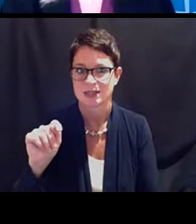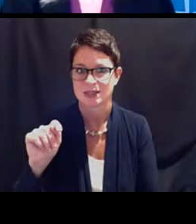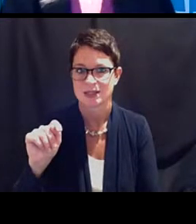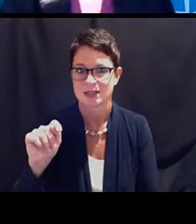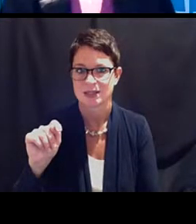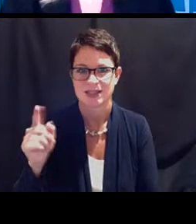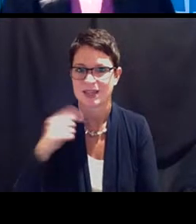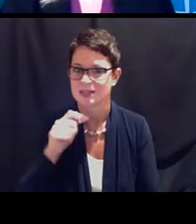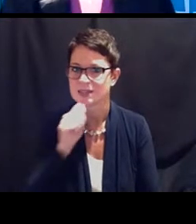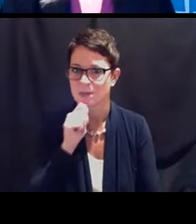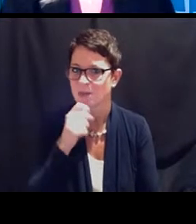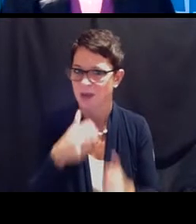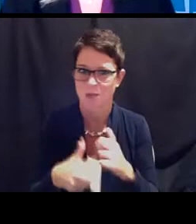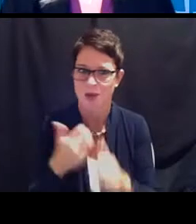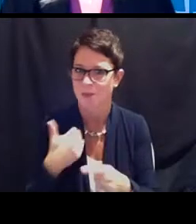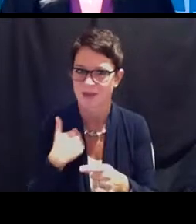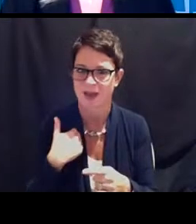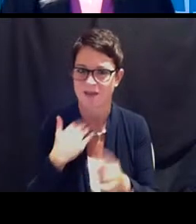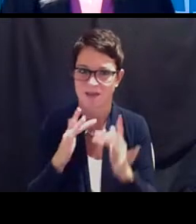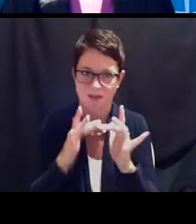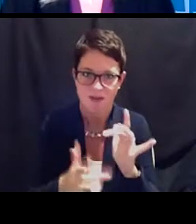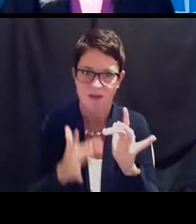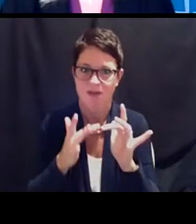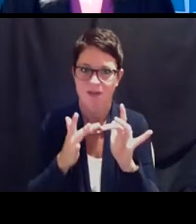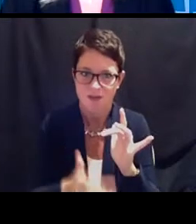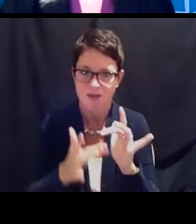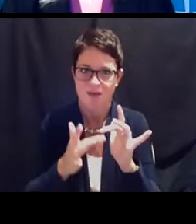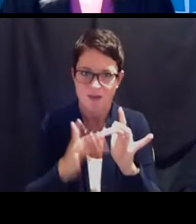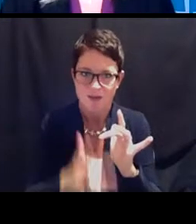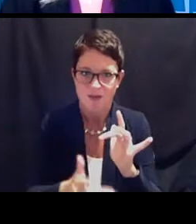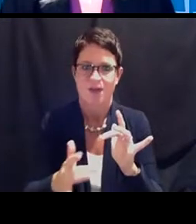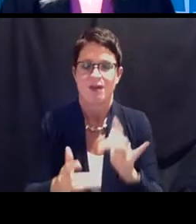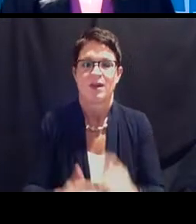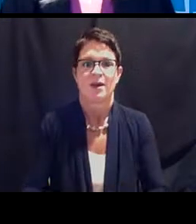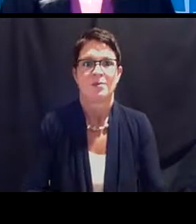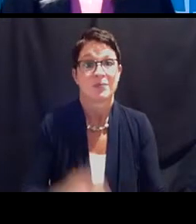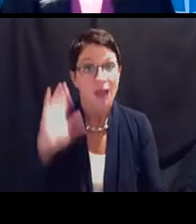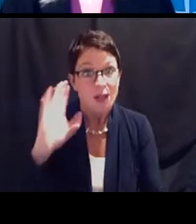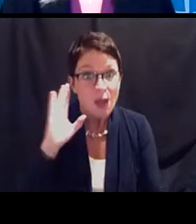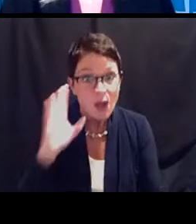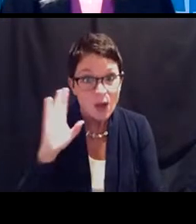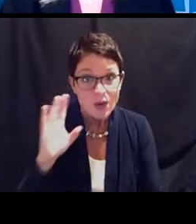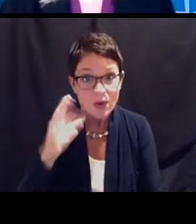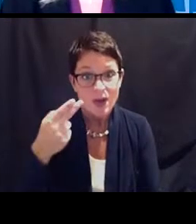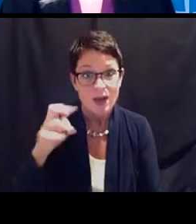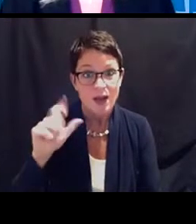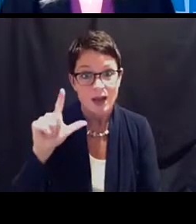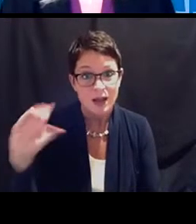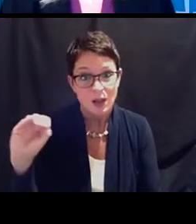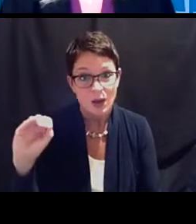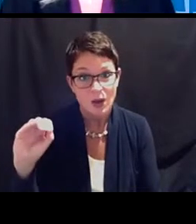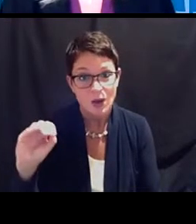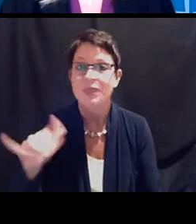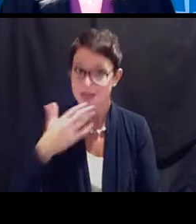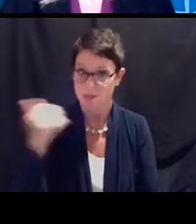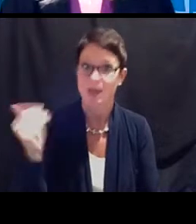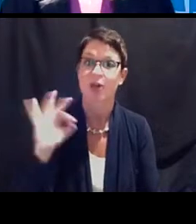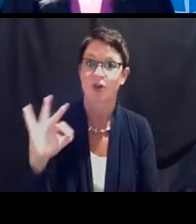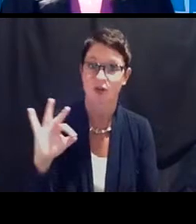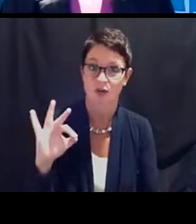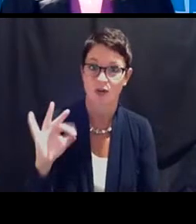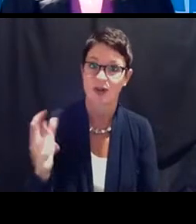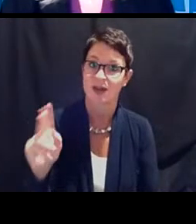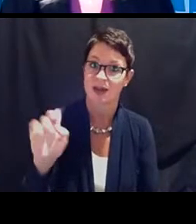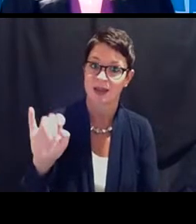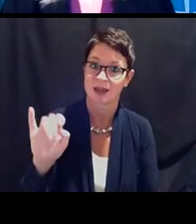He's got some mic problems there. He's getting a lot of feedback. Hello? Yes, Hello? that sounds better.